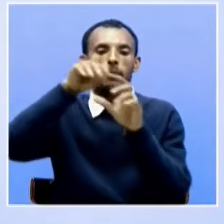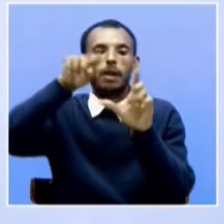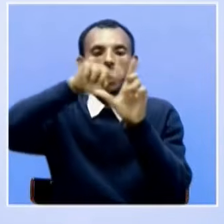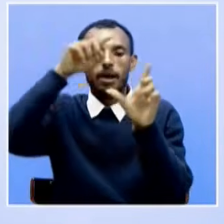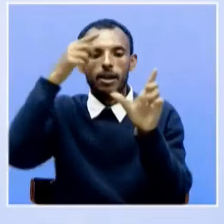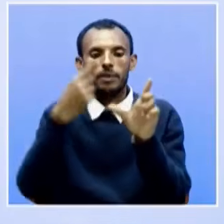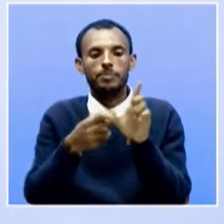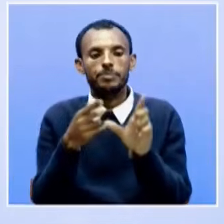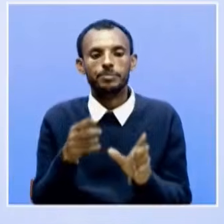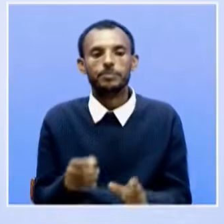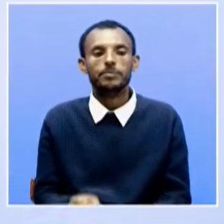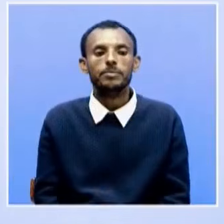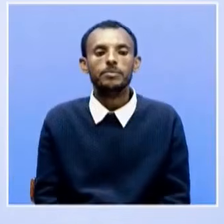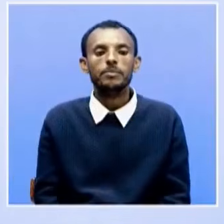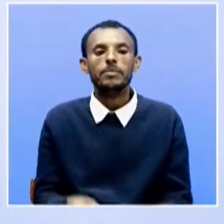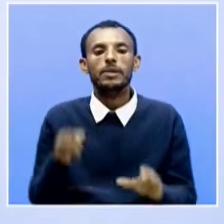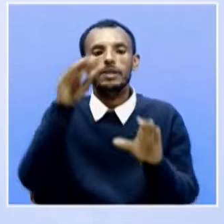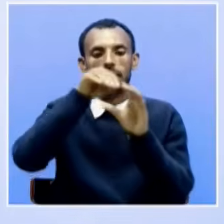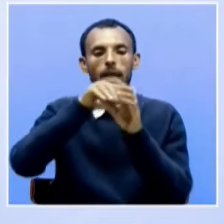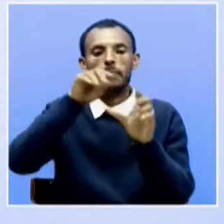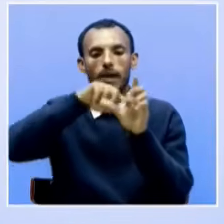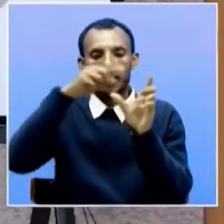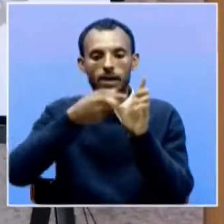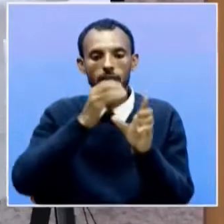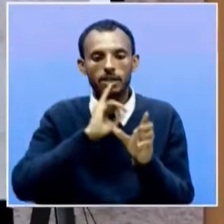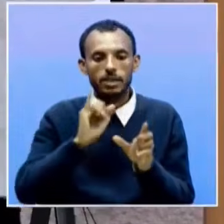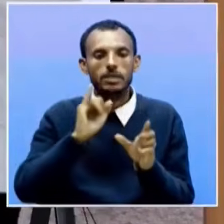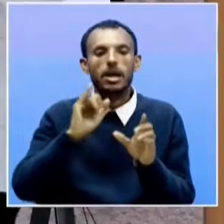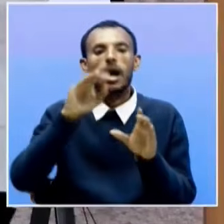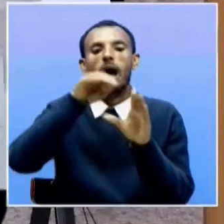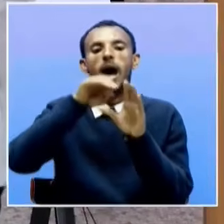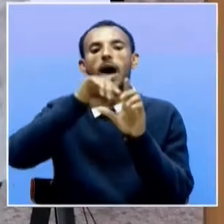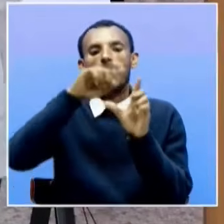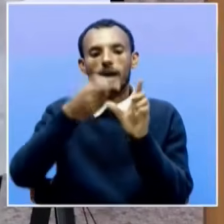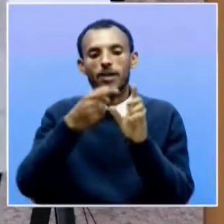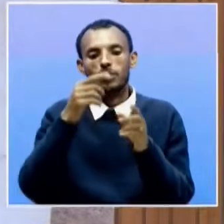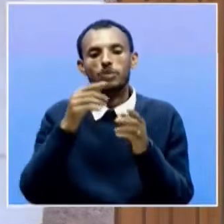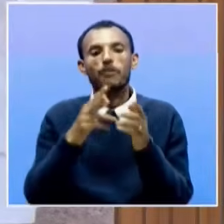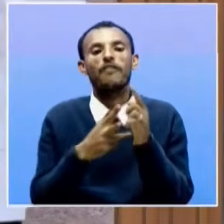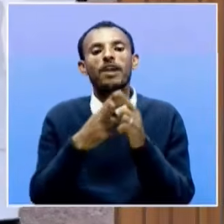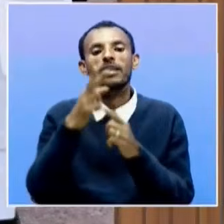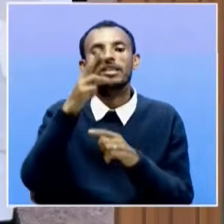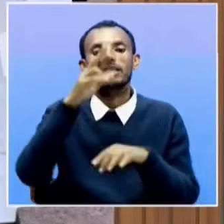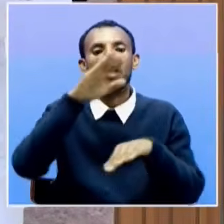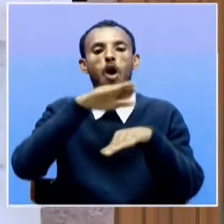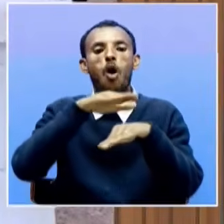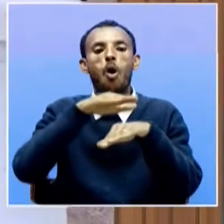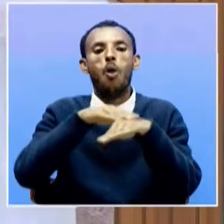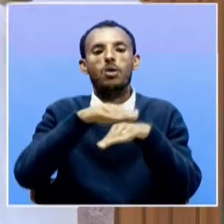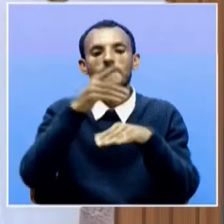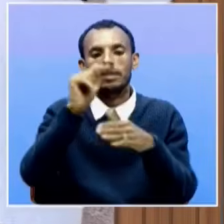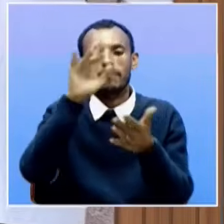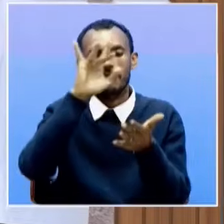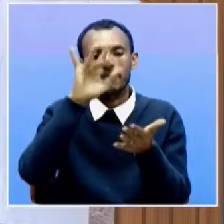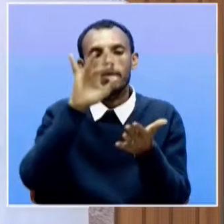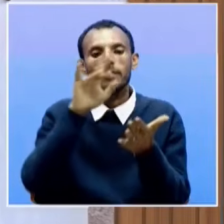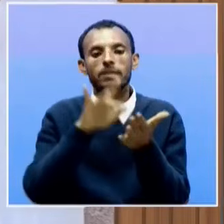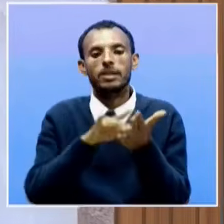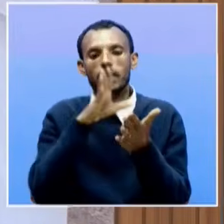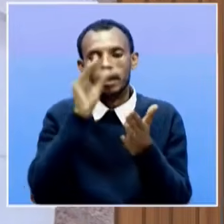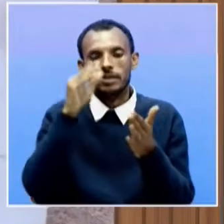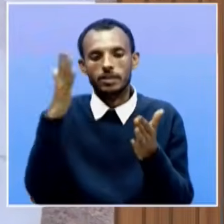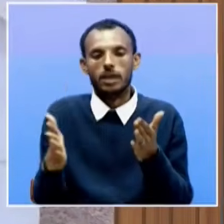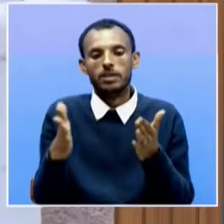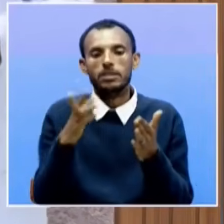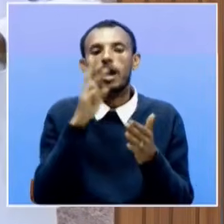okay? An inscribed angle is an angle whose vertex is on the center and the sides